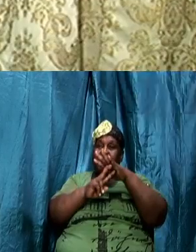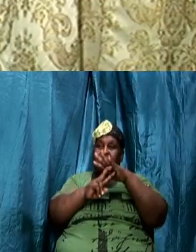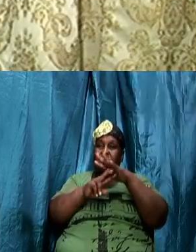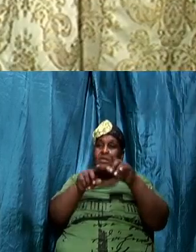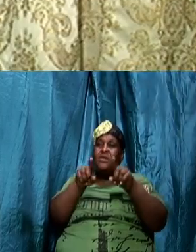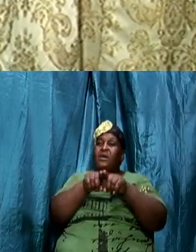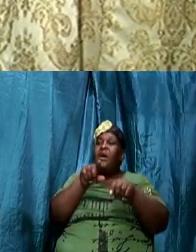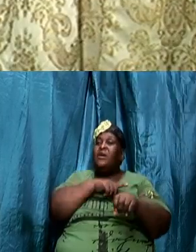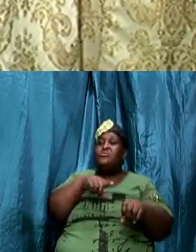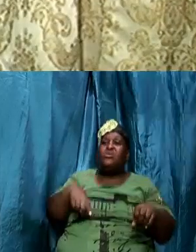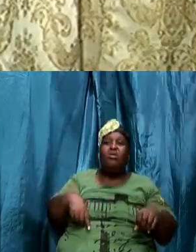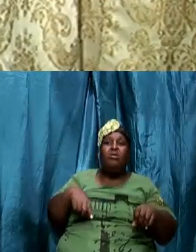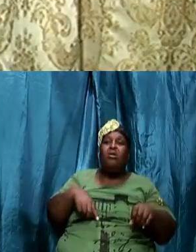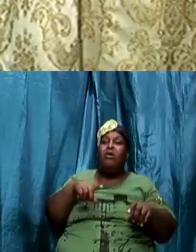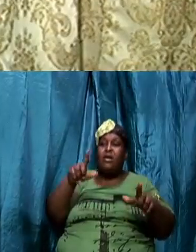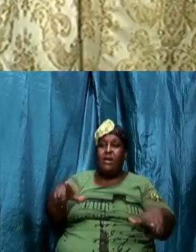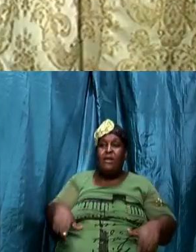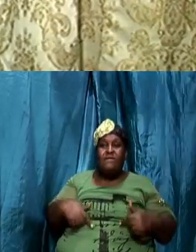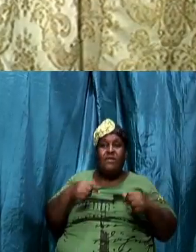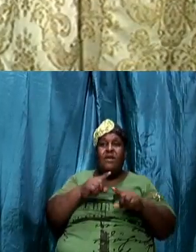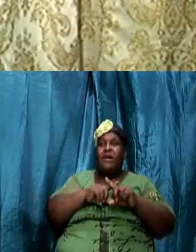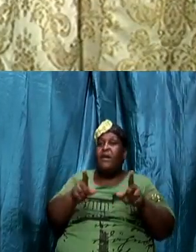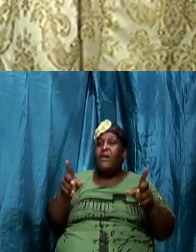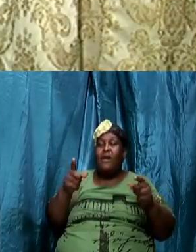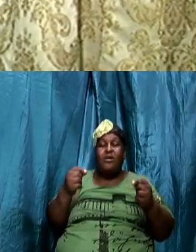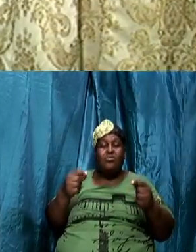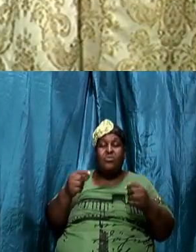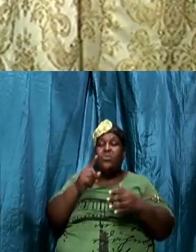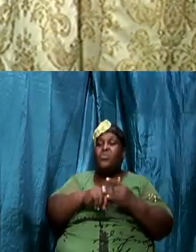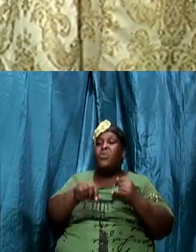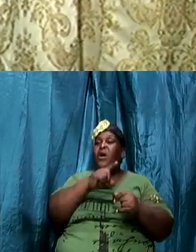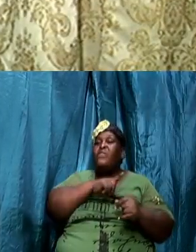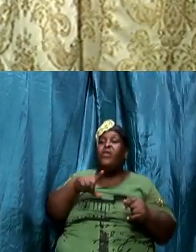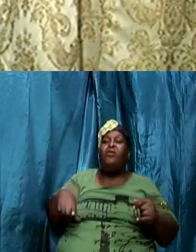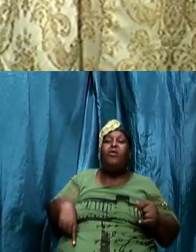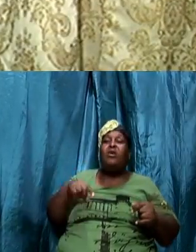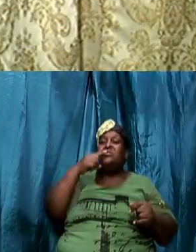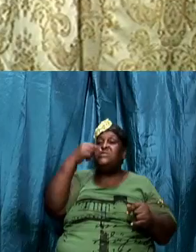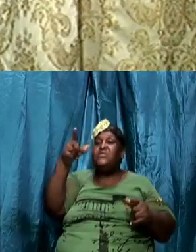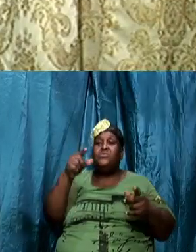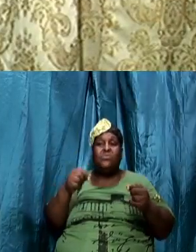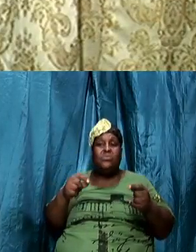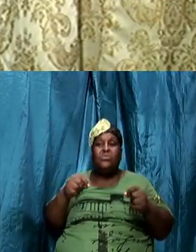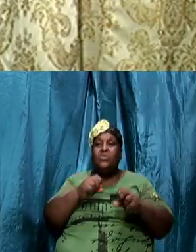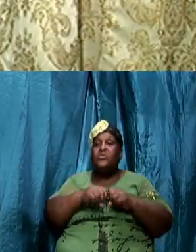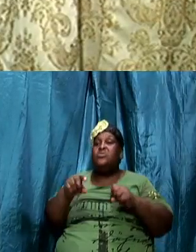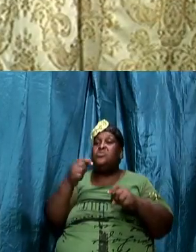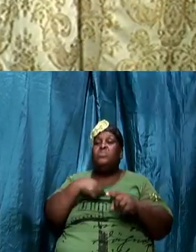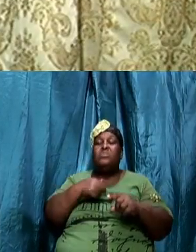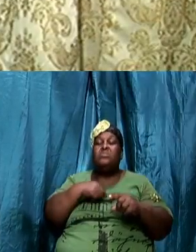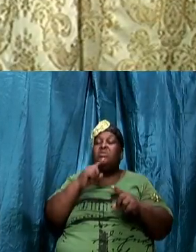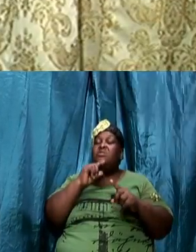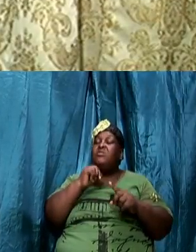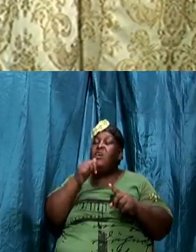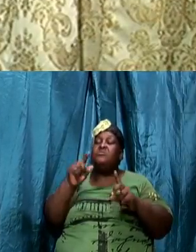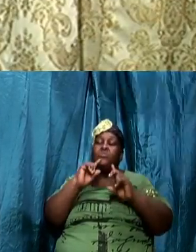liveth, I can't do except what the Lord said to do. So I'm not coming. For God said, no,